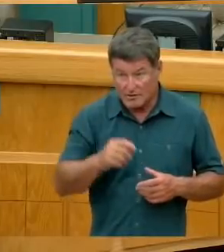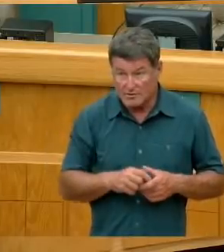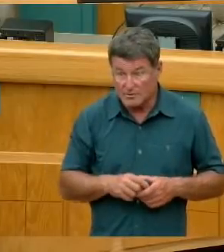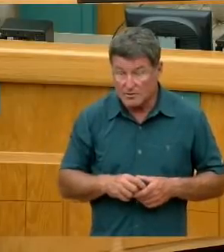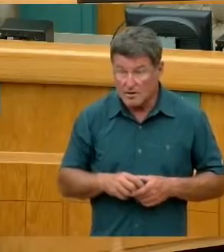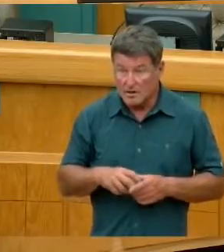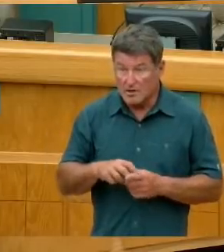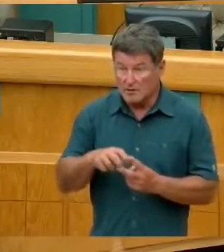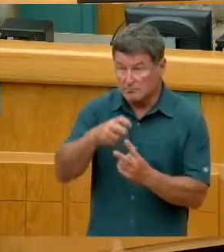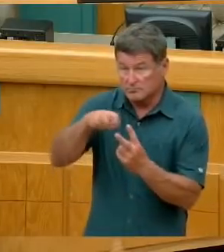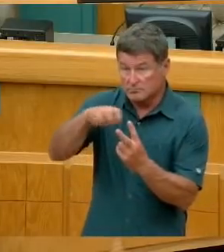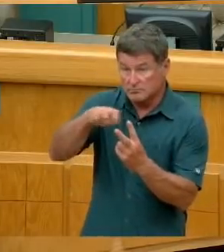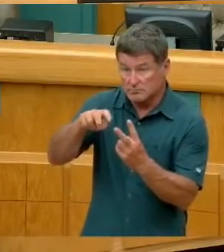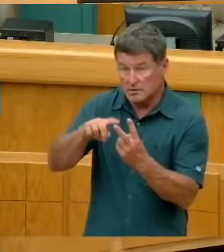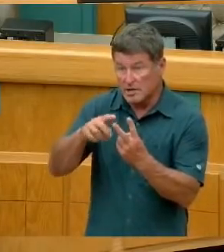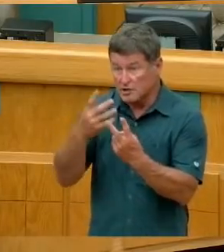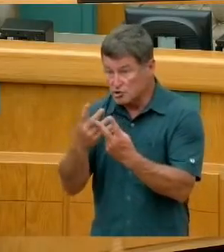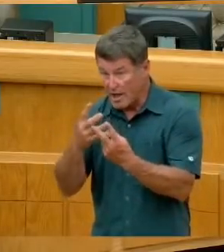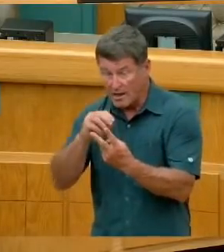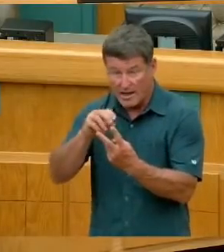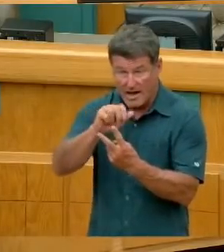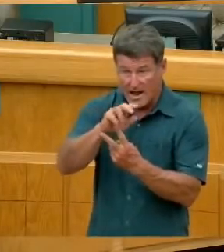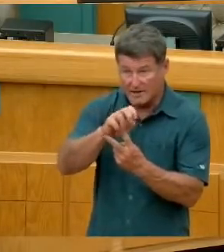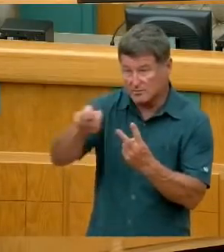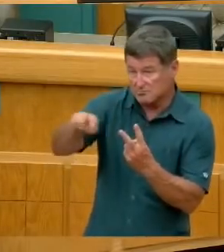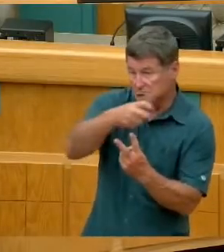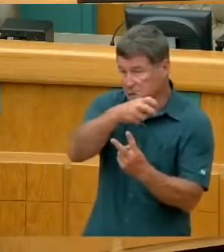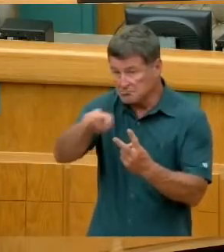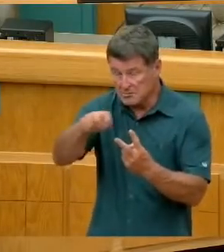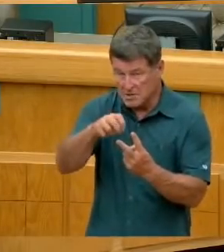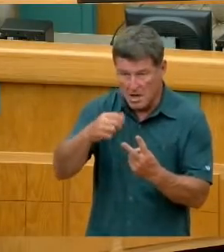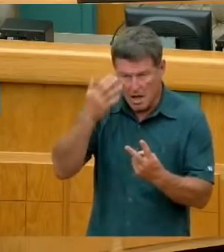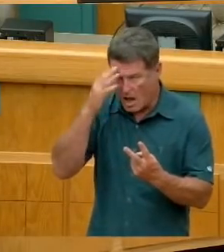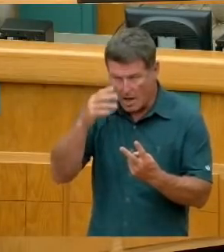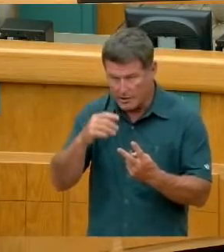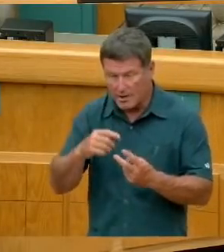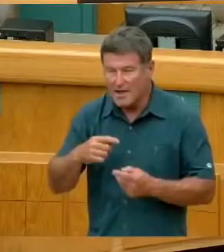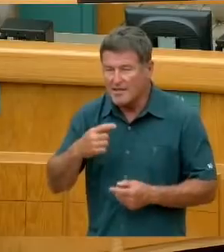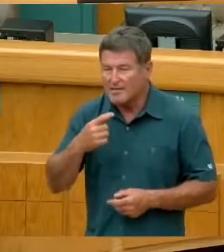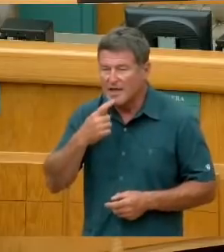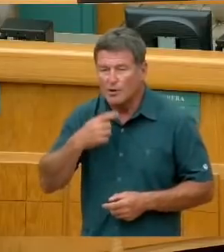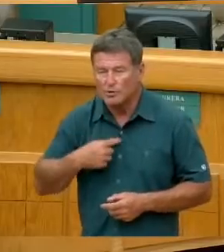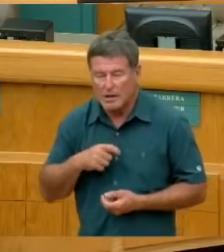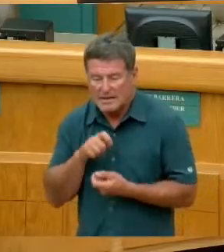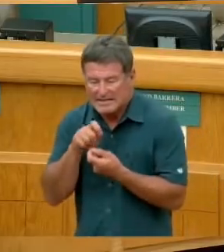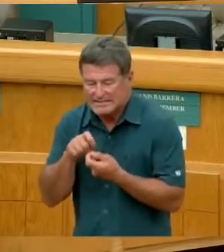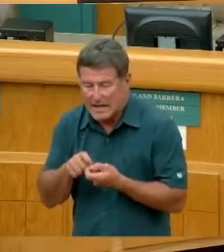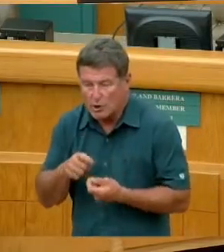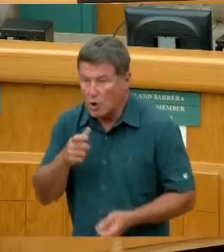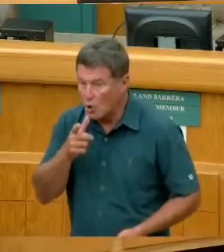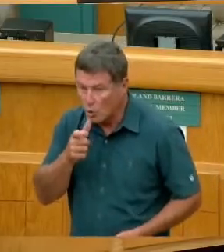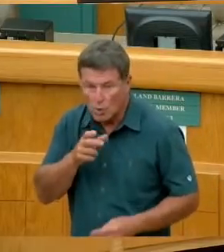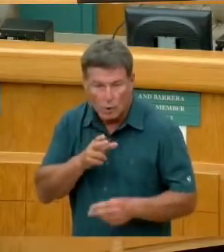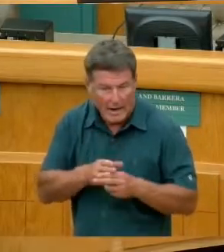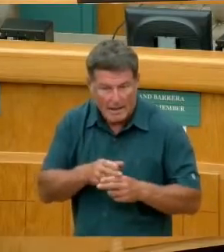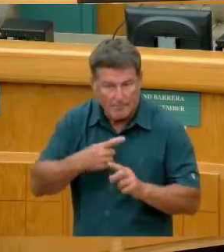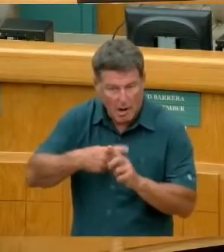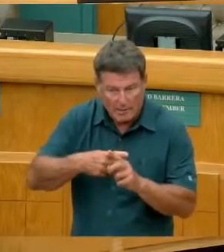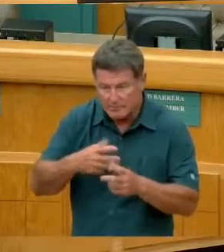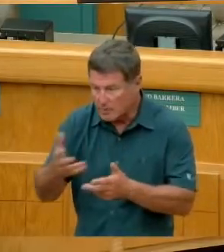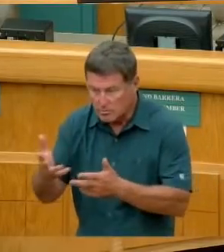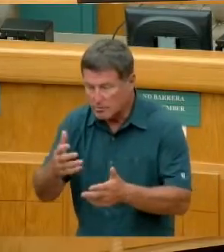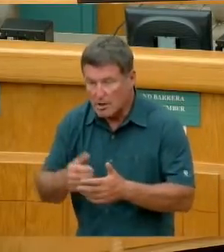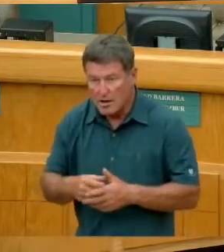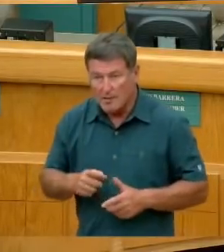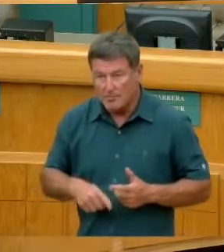workforce, a lot of these guys will go both at the jail and at the annex, So I'm not certain. I don't get the private information as to